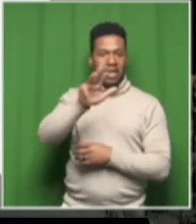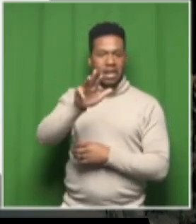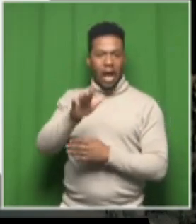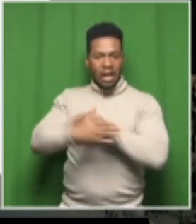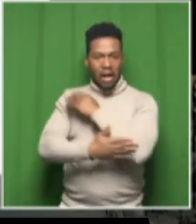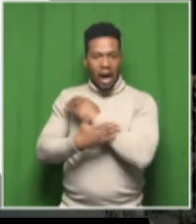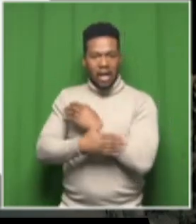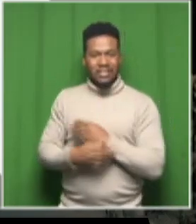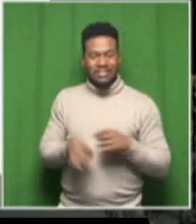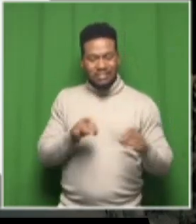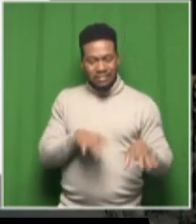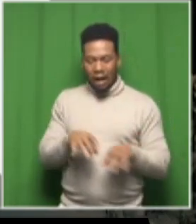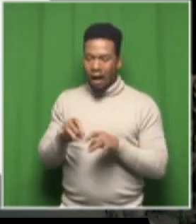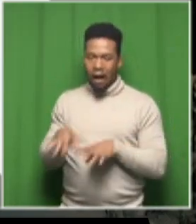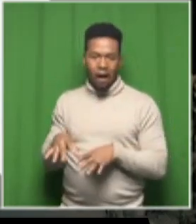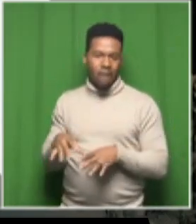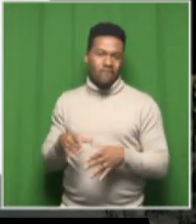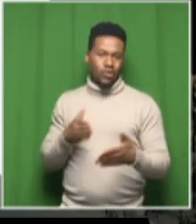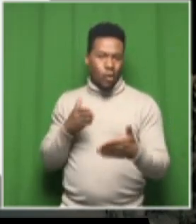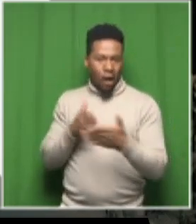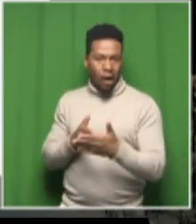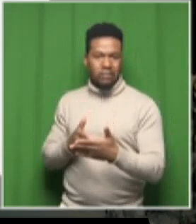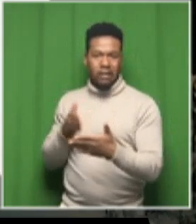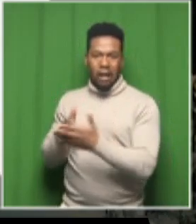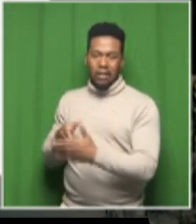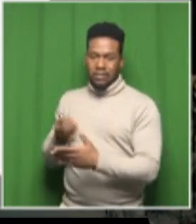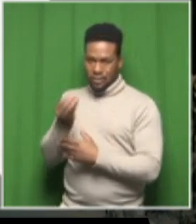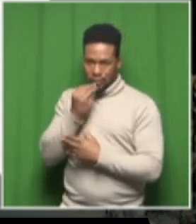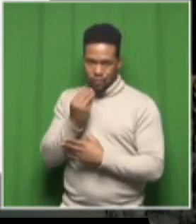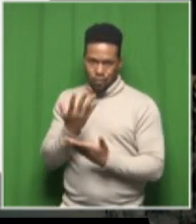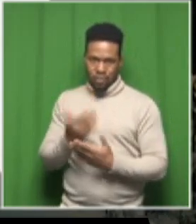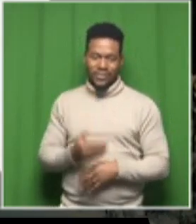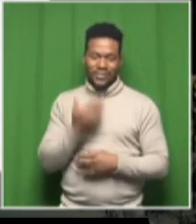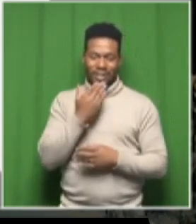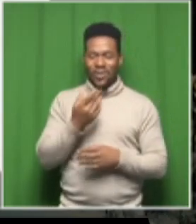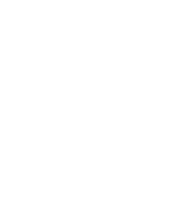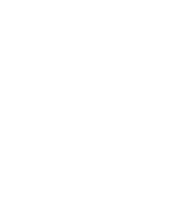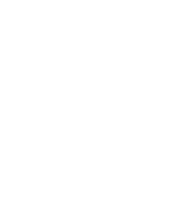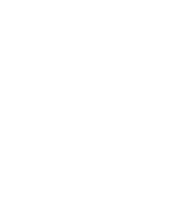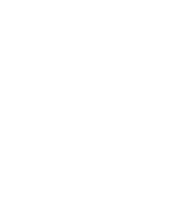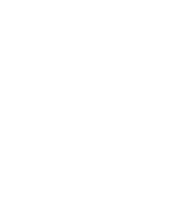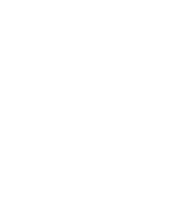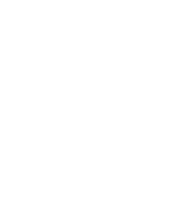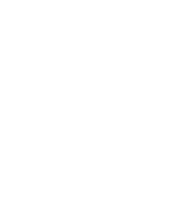access adequate nutrition. Thank you to the both of them for joining us on the SABC at this hour.